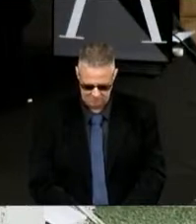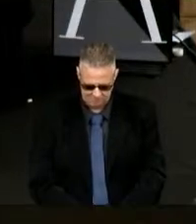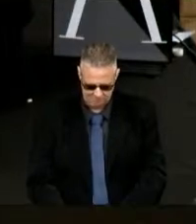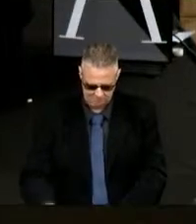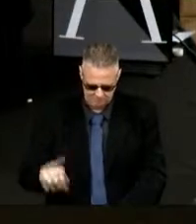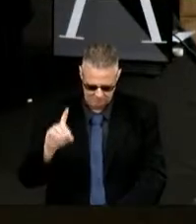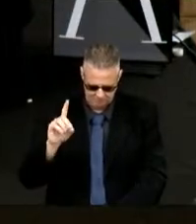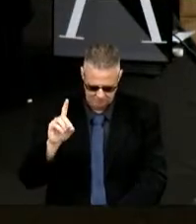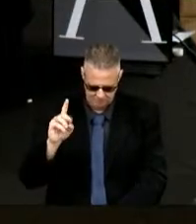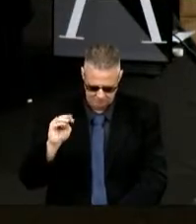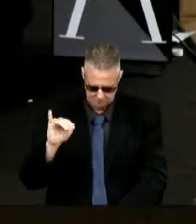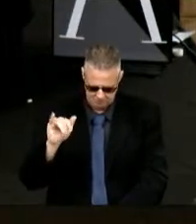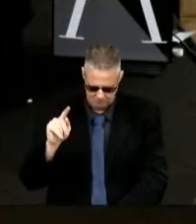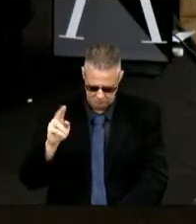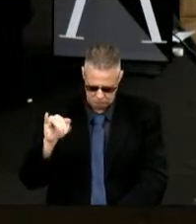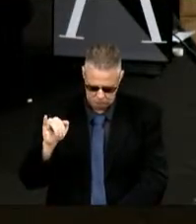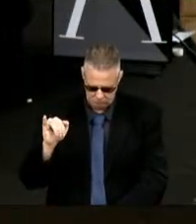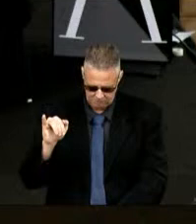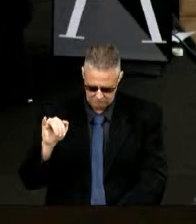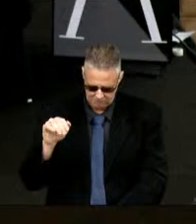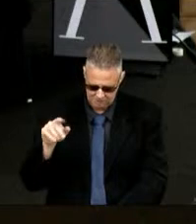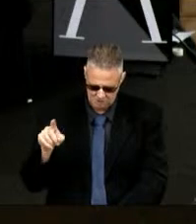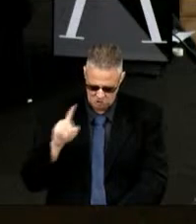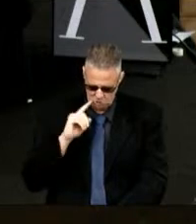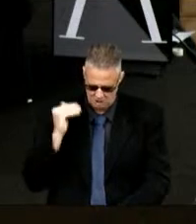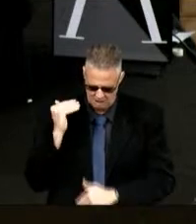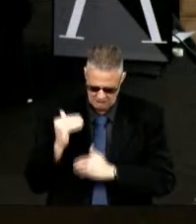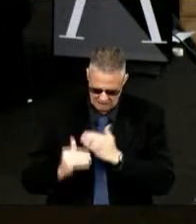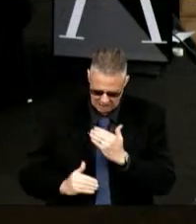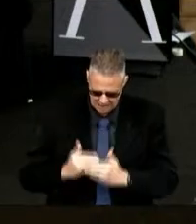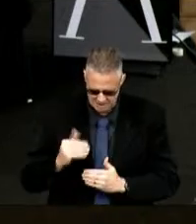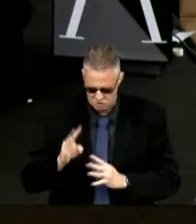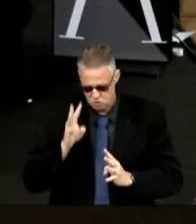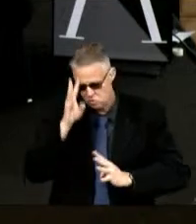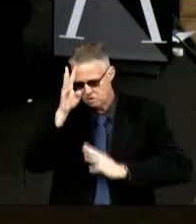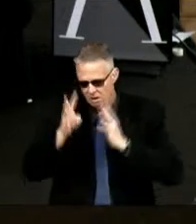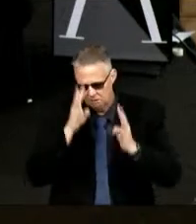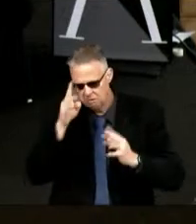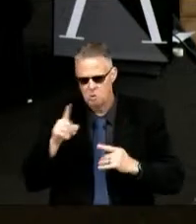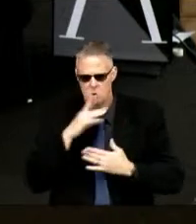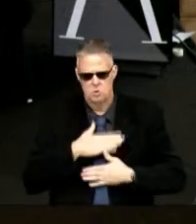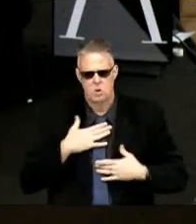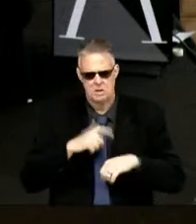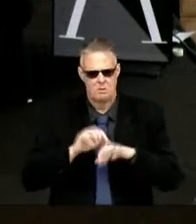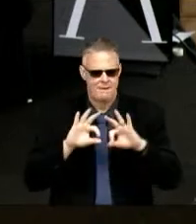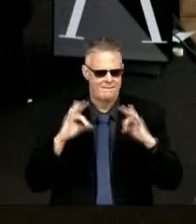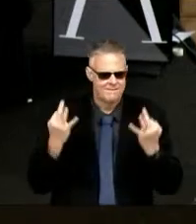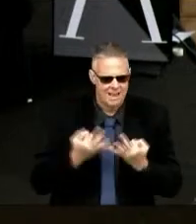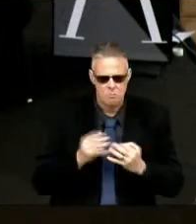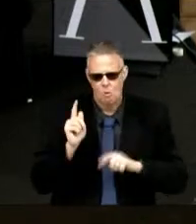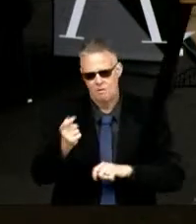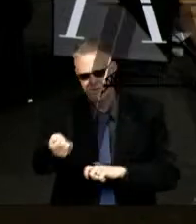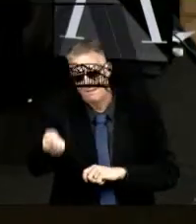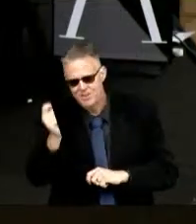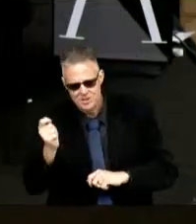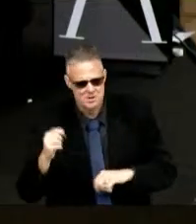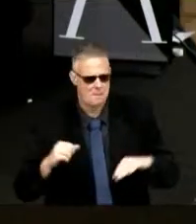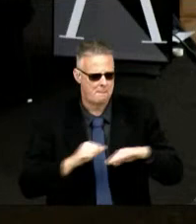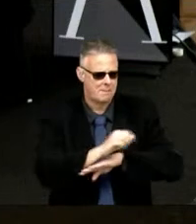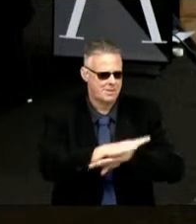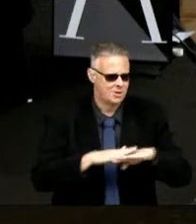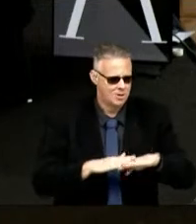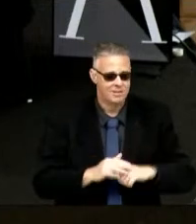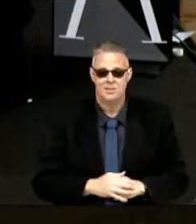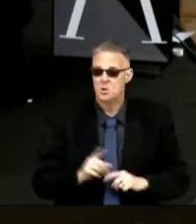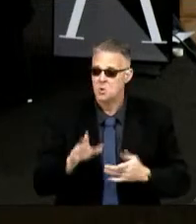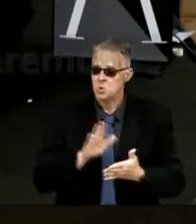Dimitri Shapoval. Dima is kind and creative. He enjoys spending time with his family and likes going fishing and to the beach.